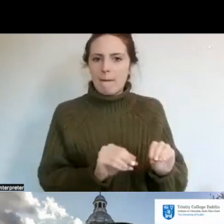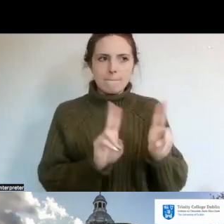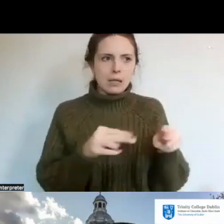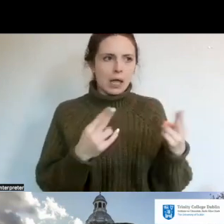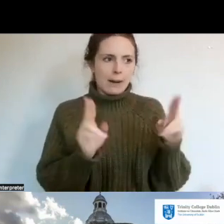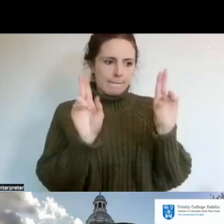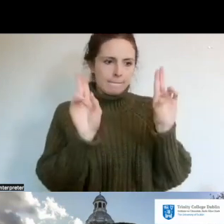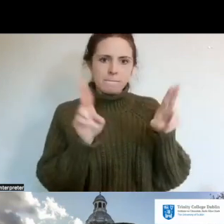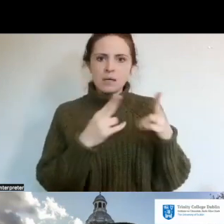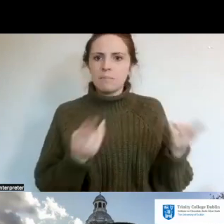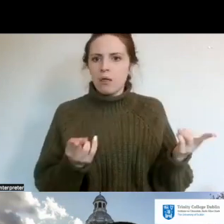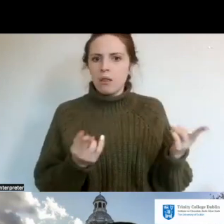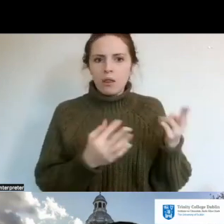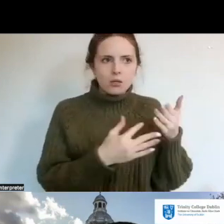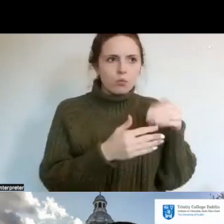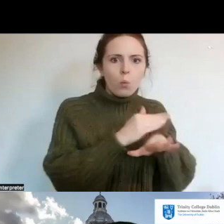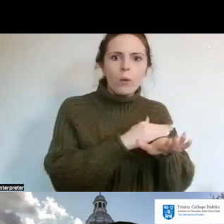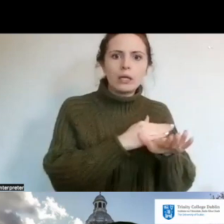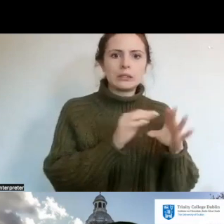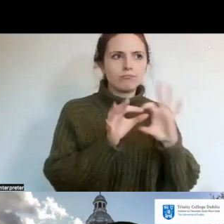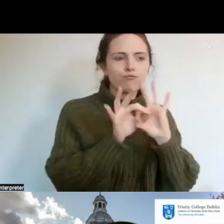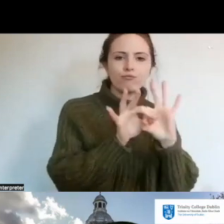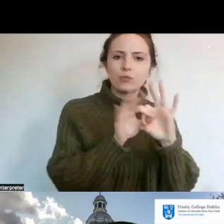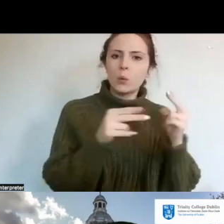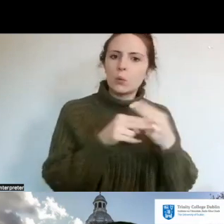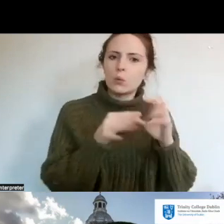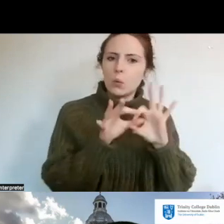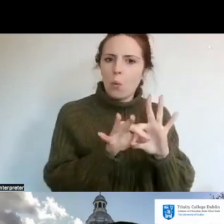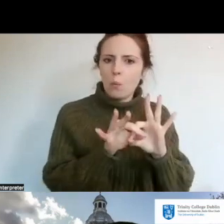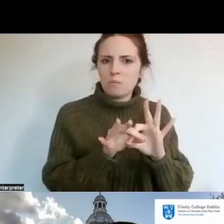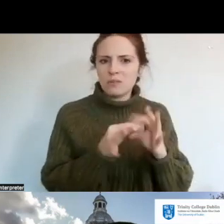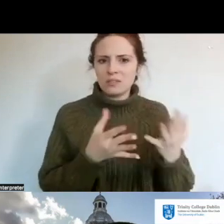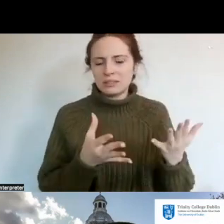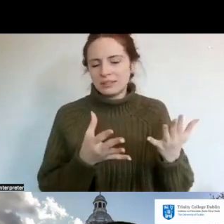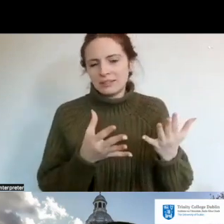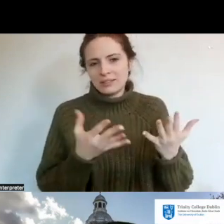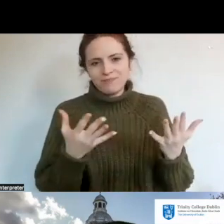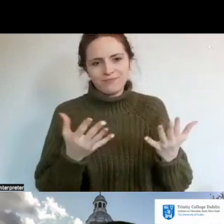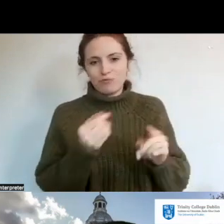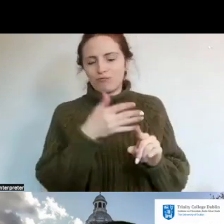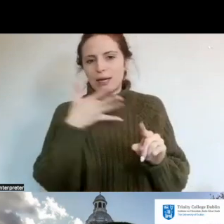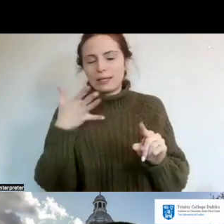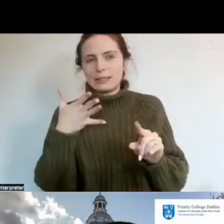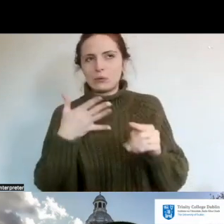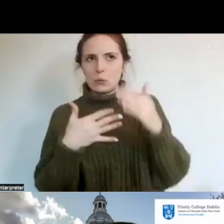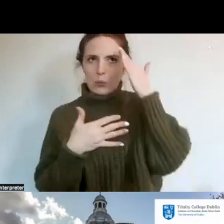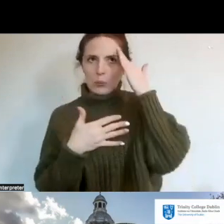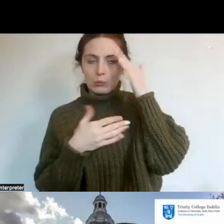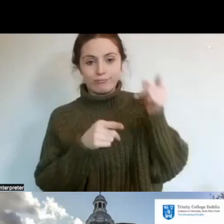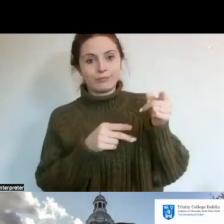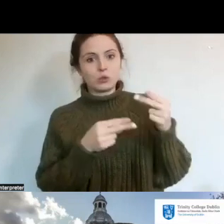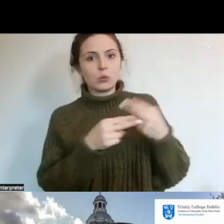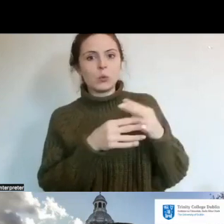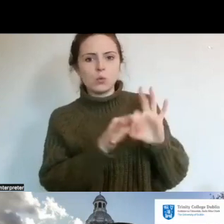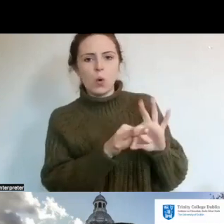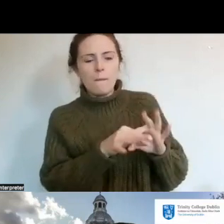impossible to engage with them. And I recognize and acknowledge the challenges that they faced. I think